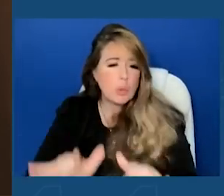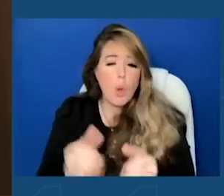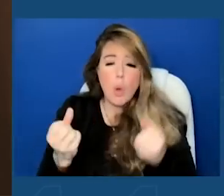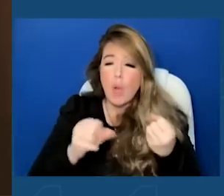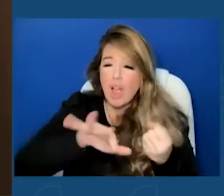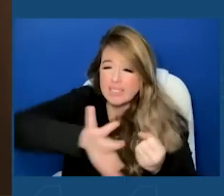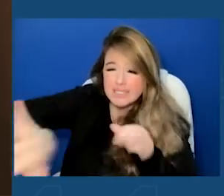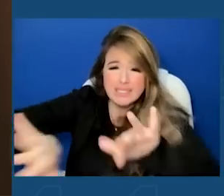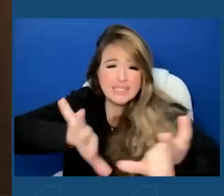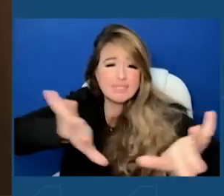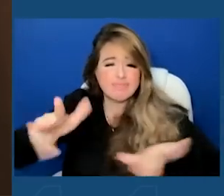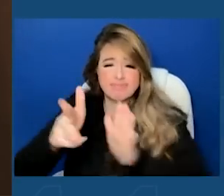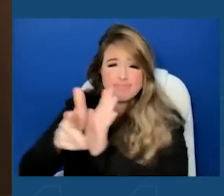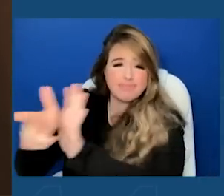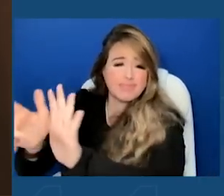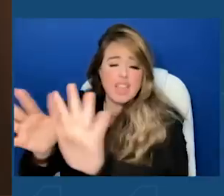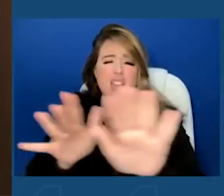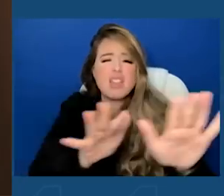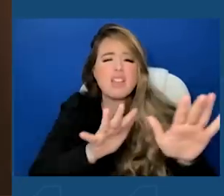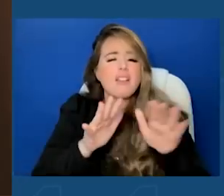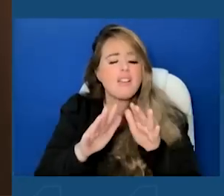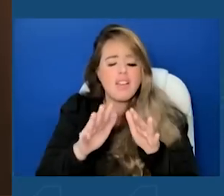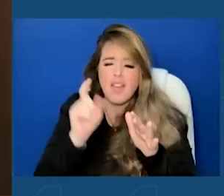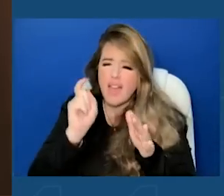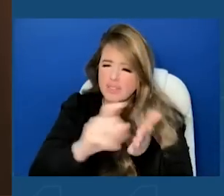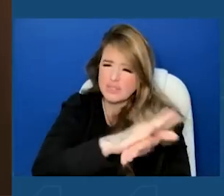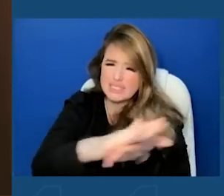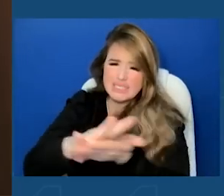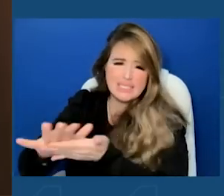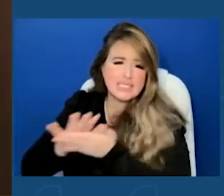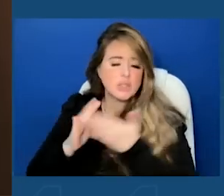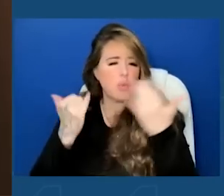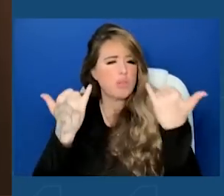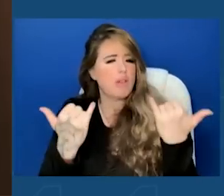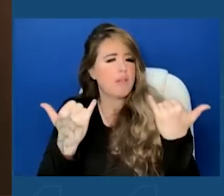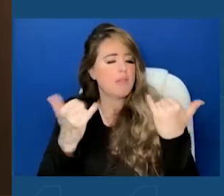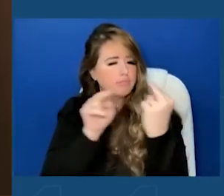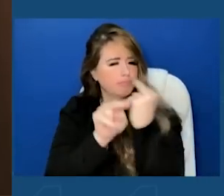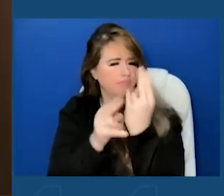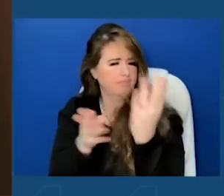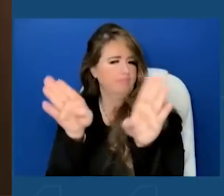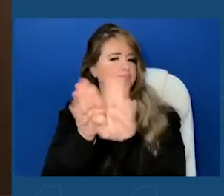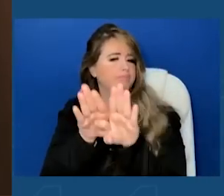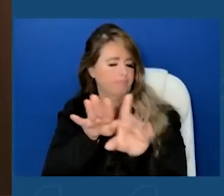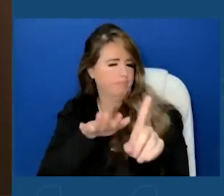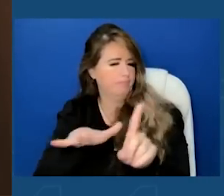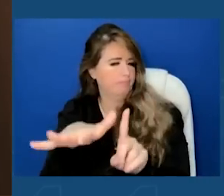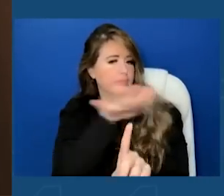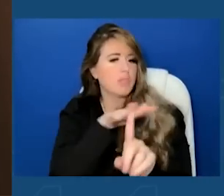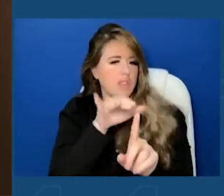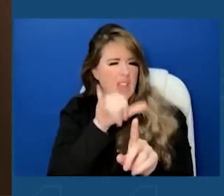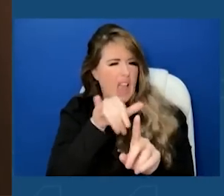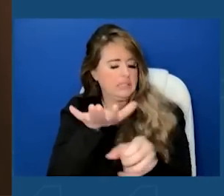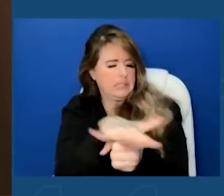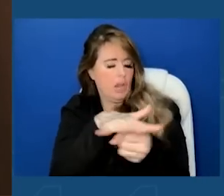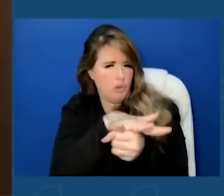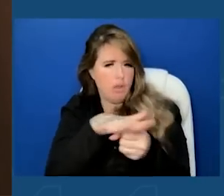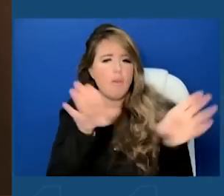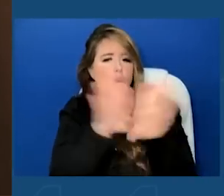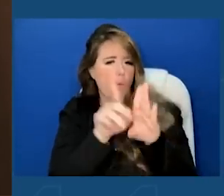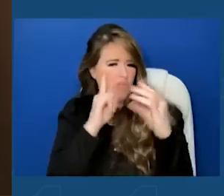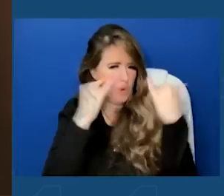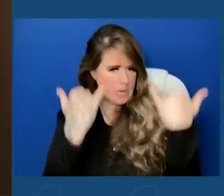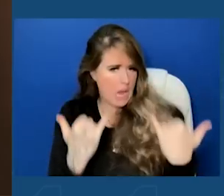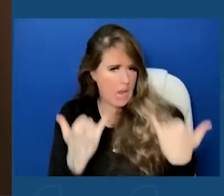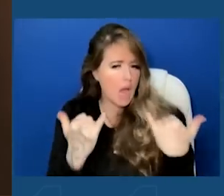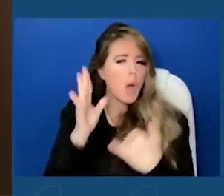remain closed until further notice. We're assessing right now what the conditions will be over the next few hours and decide when we can get it open